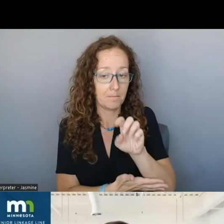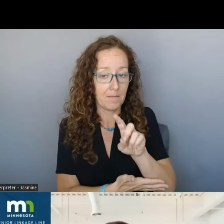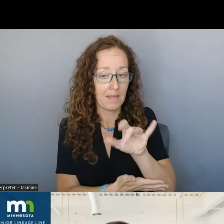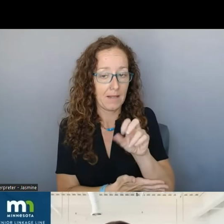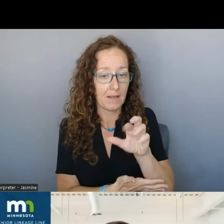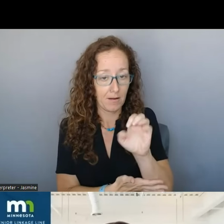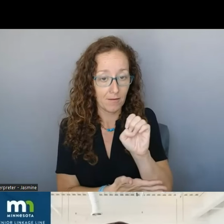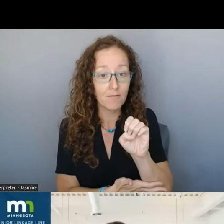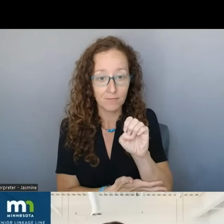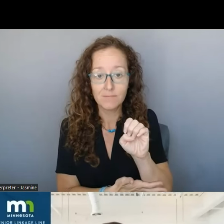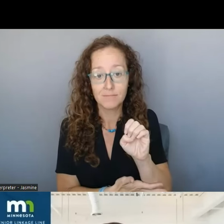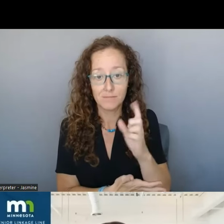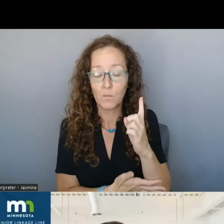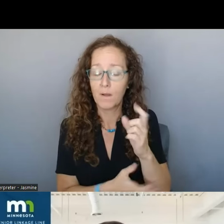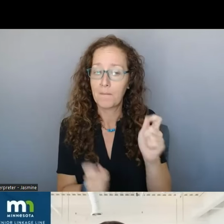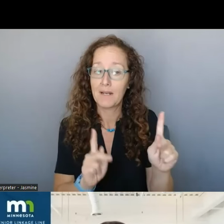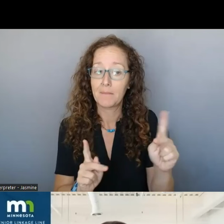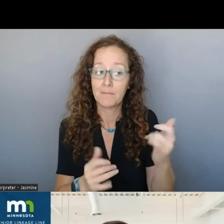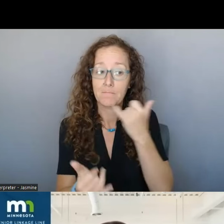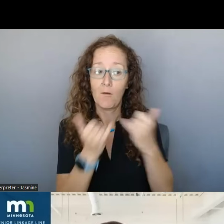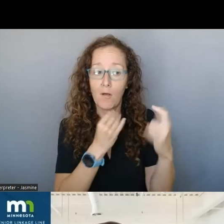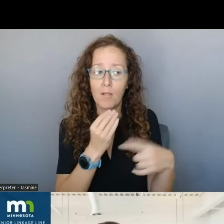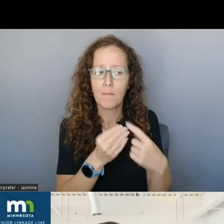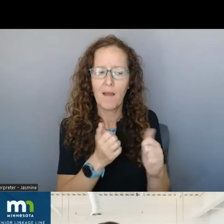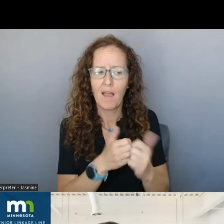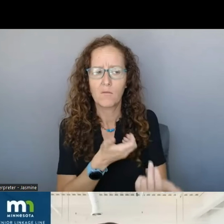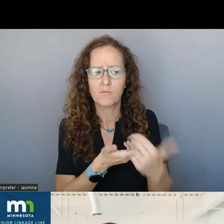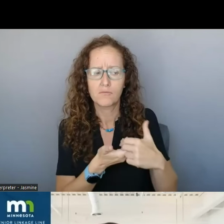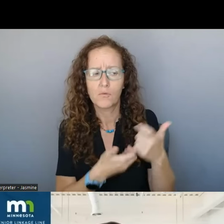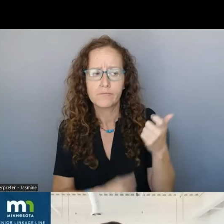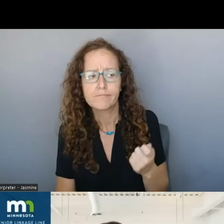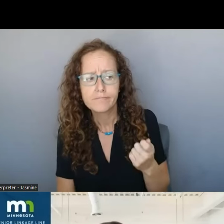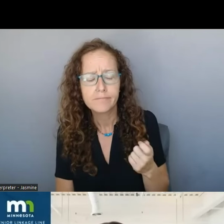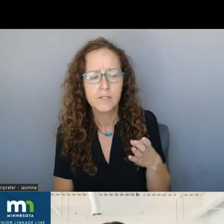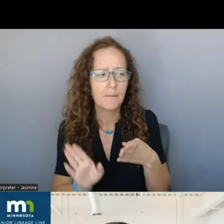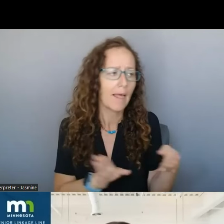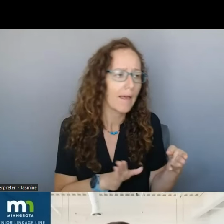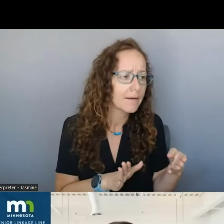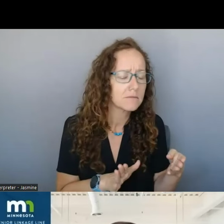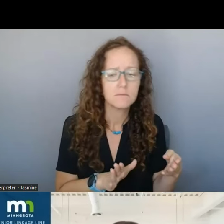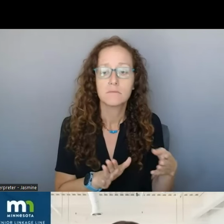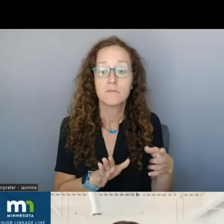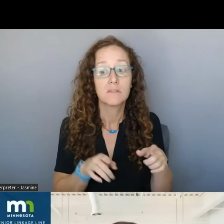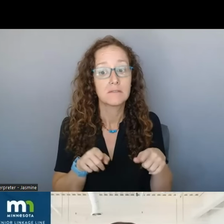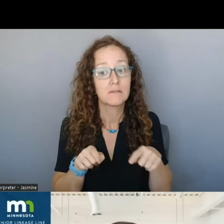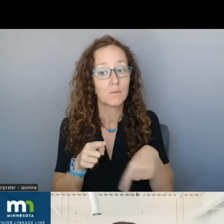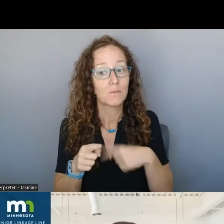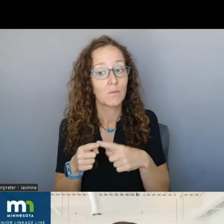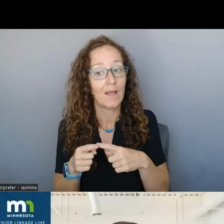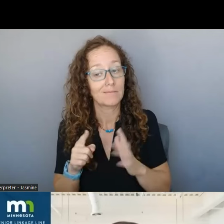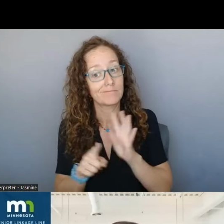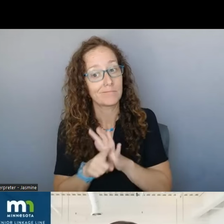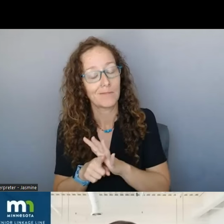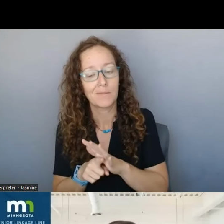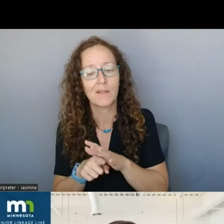about Medicare enrollment options, plan options, especially during open enrollment period. And that's that